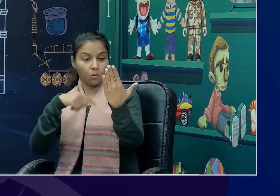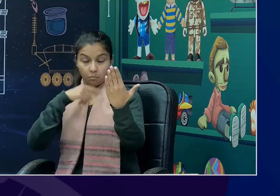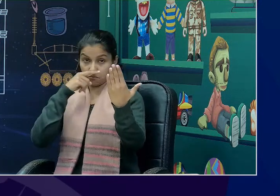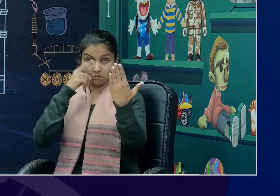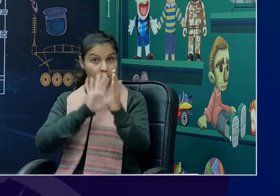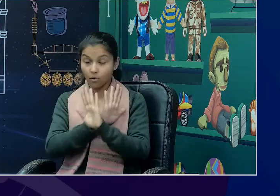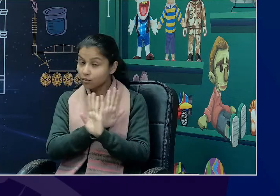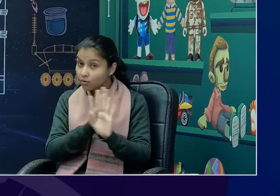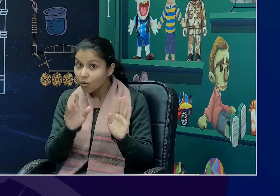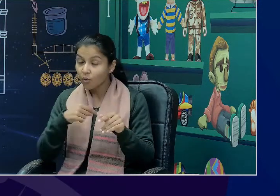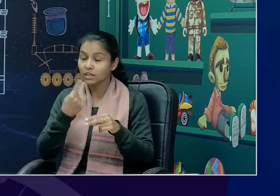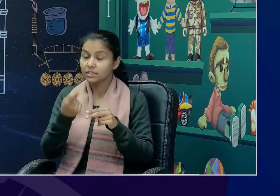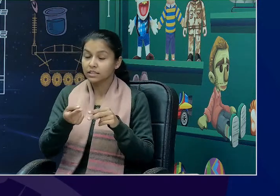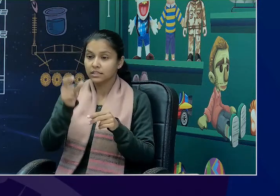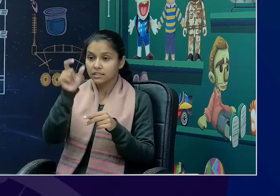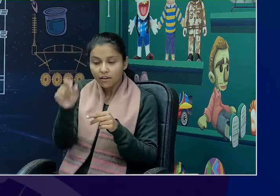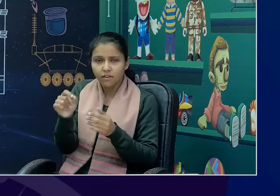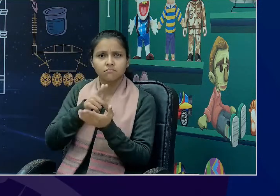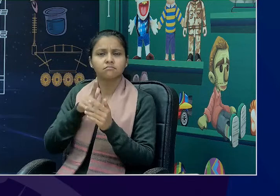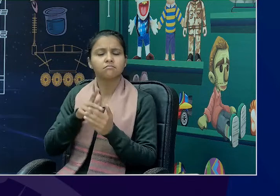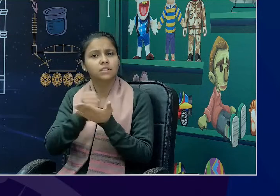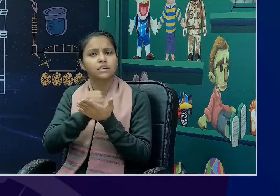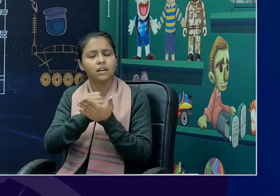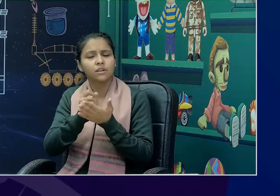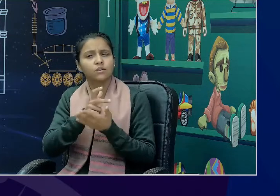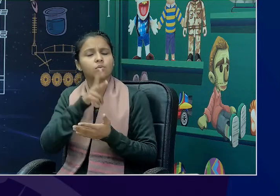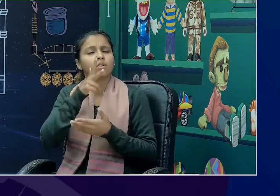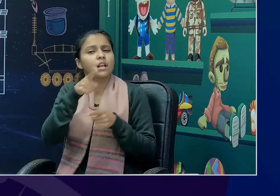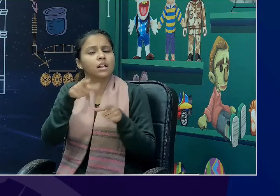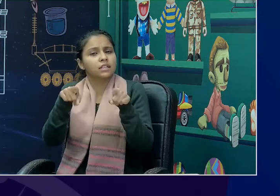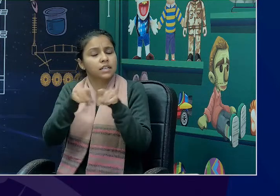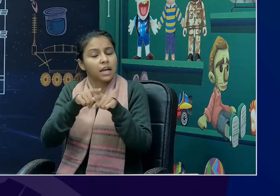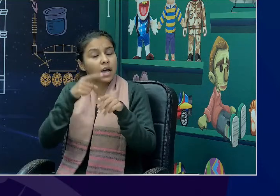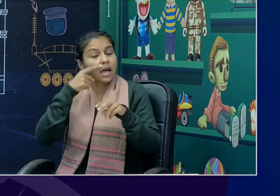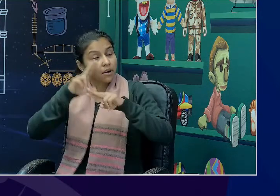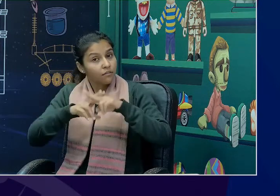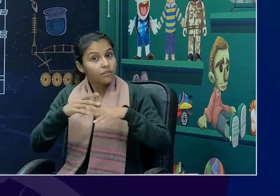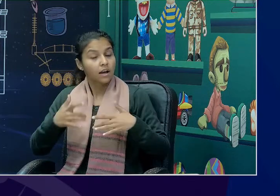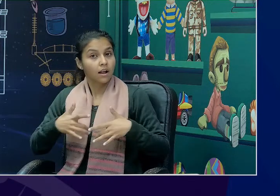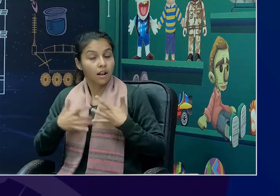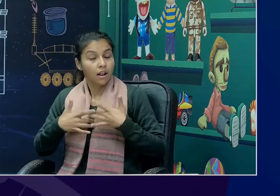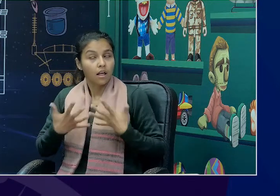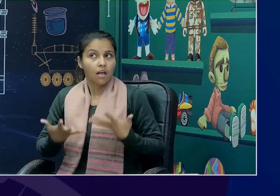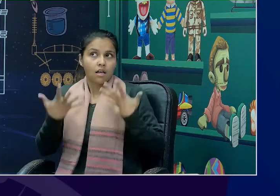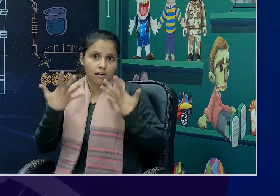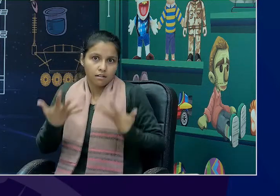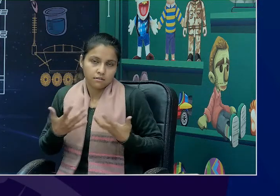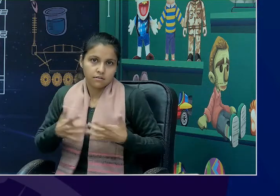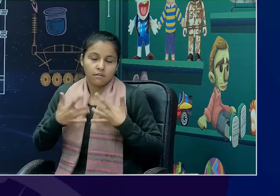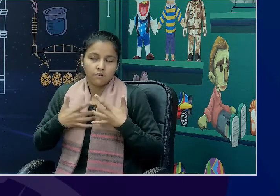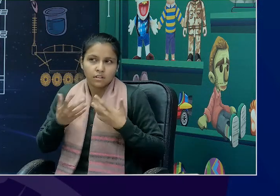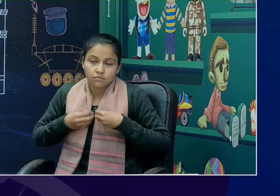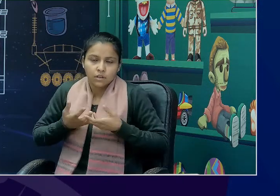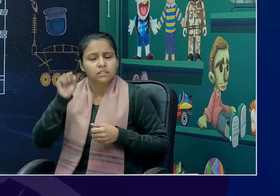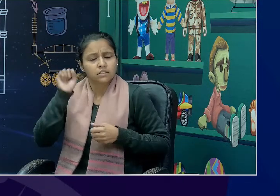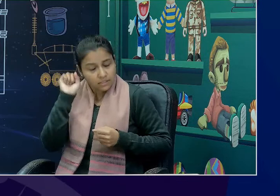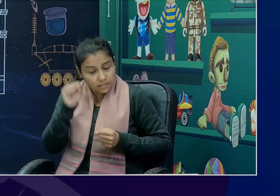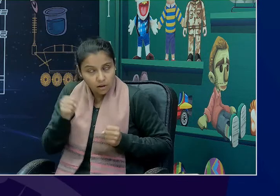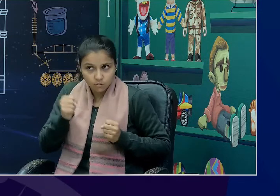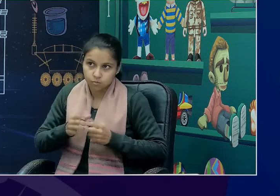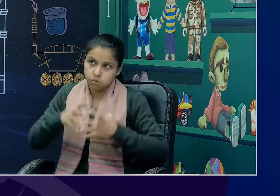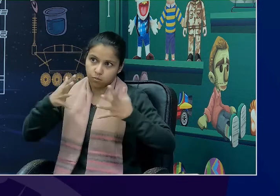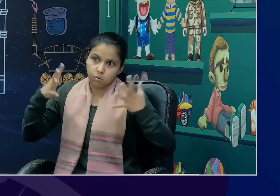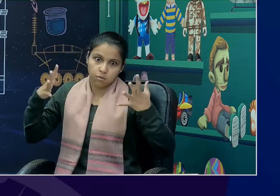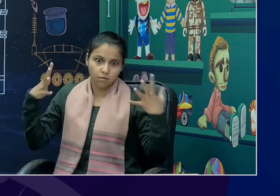ourselves. And the writer also tries to tell us that if we are having a feeling of arrogance, that yes, I have achieved a lot of